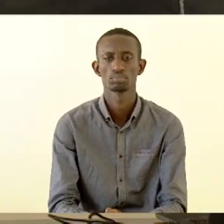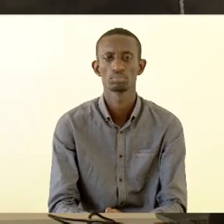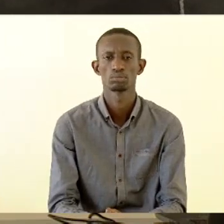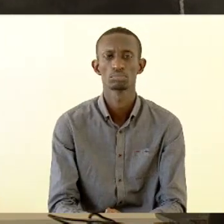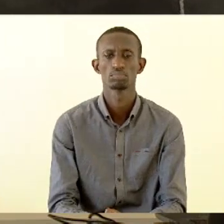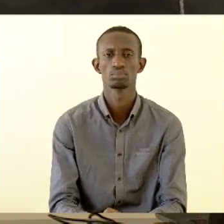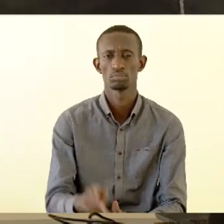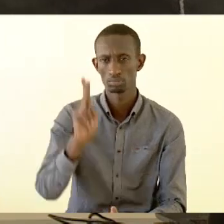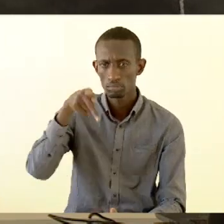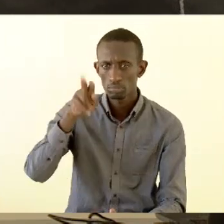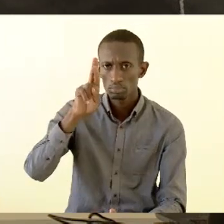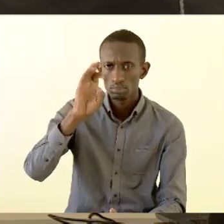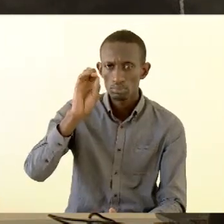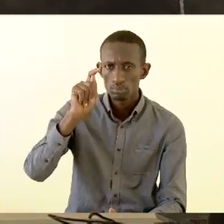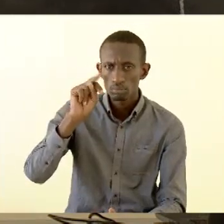Protons.